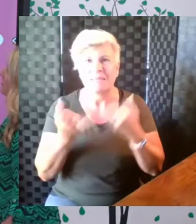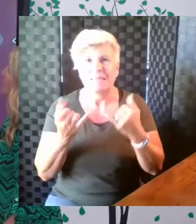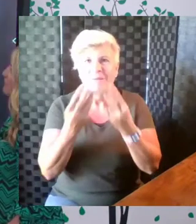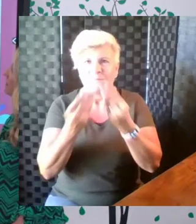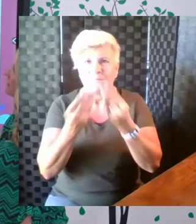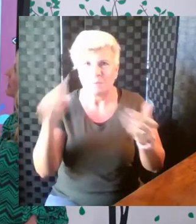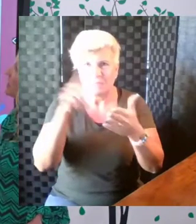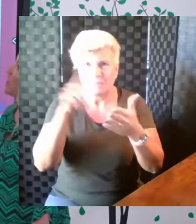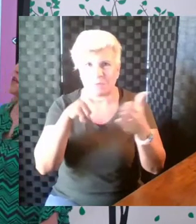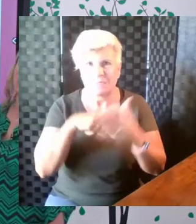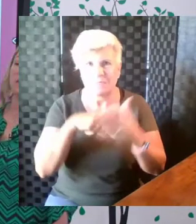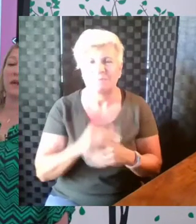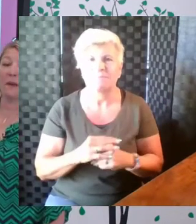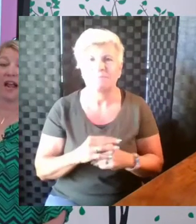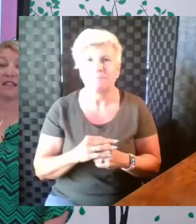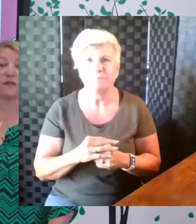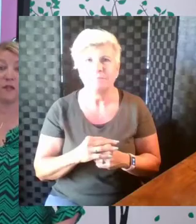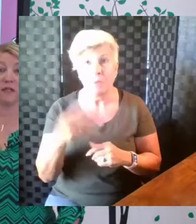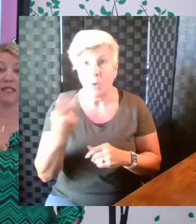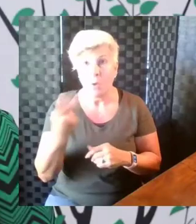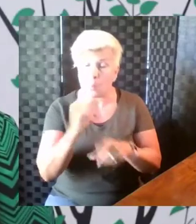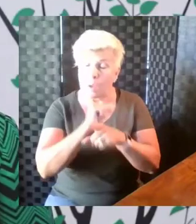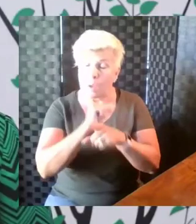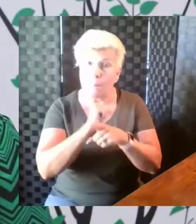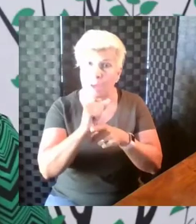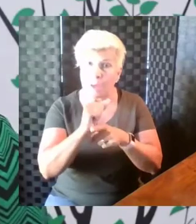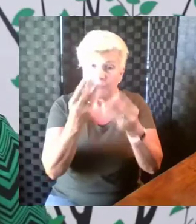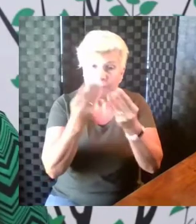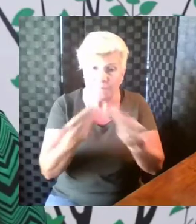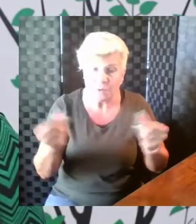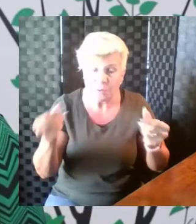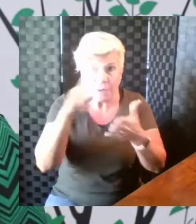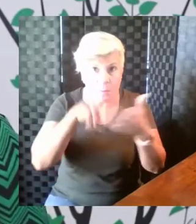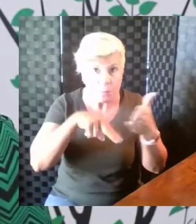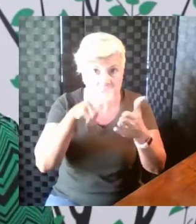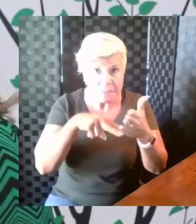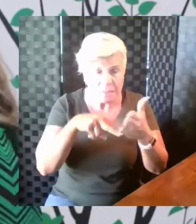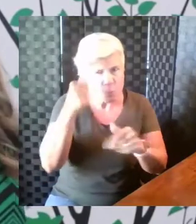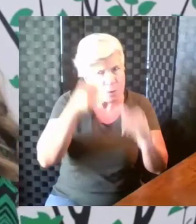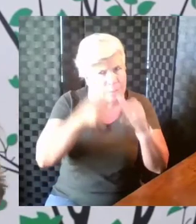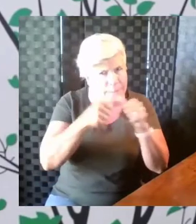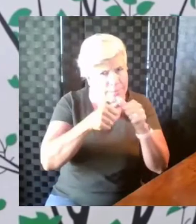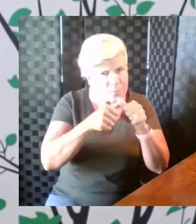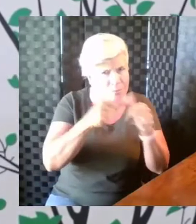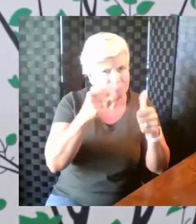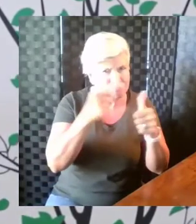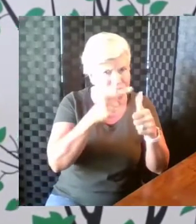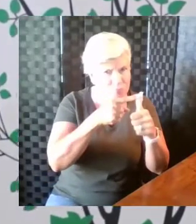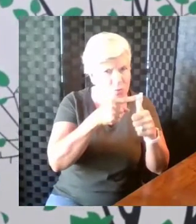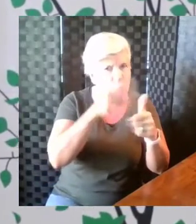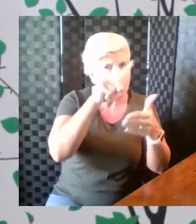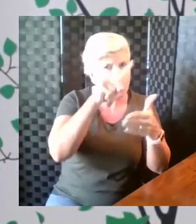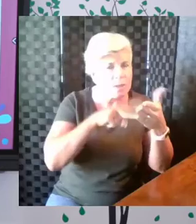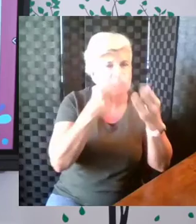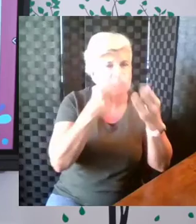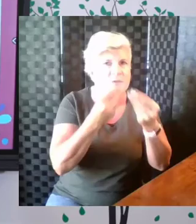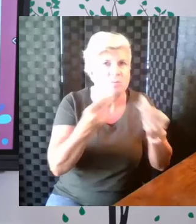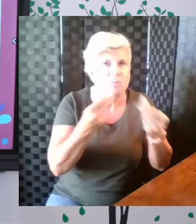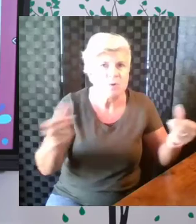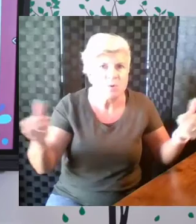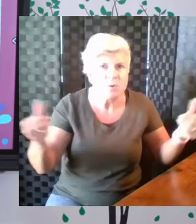When we practice fluency, we want to remember a few things. We want to remember to read